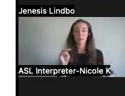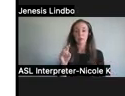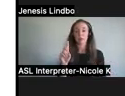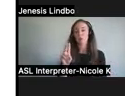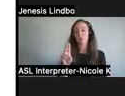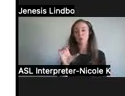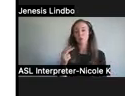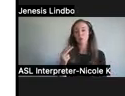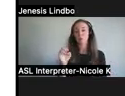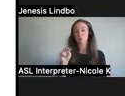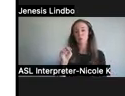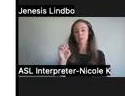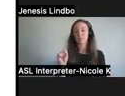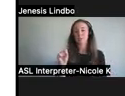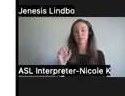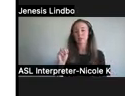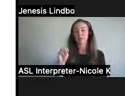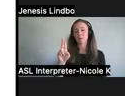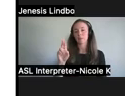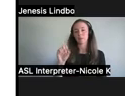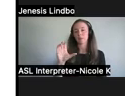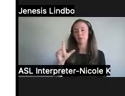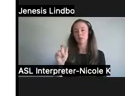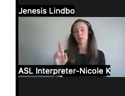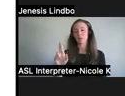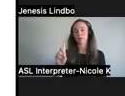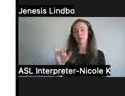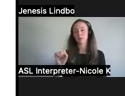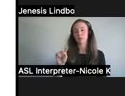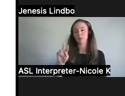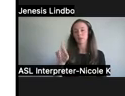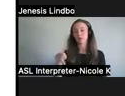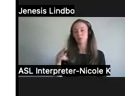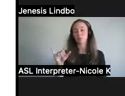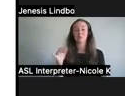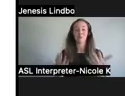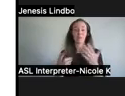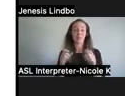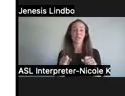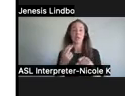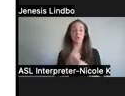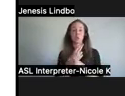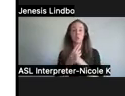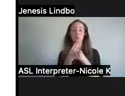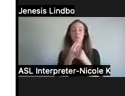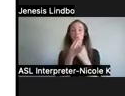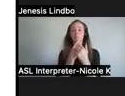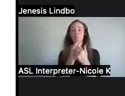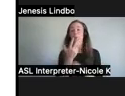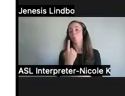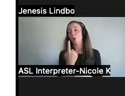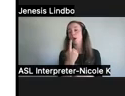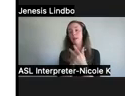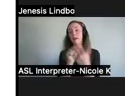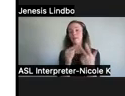partially access the quad stick so they can move the joystick and maybe access one of the sip and puffs, but they don't have enough lateral head movement to access all the sip and puffs on the